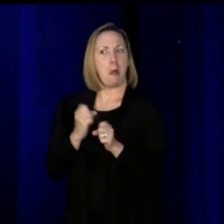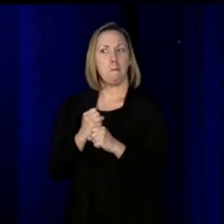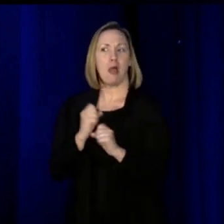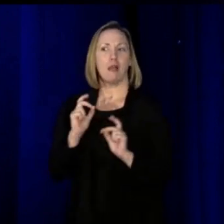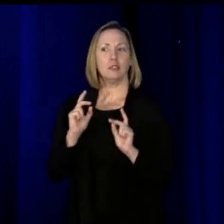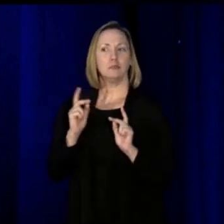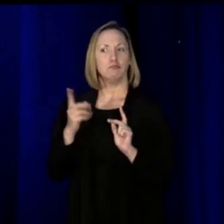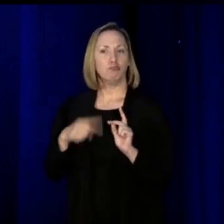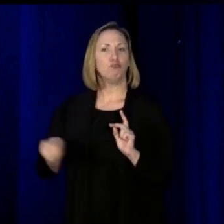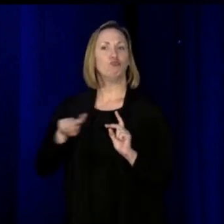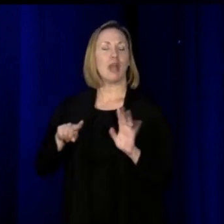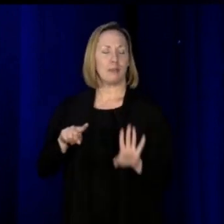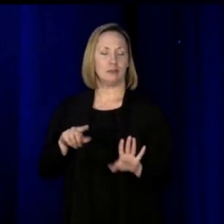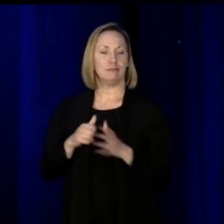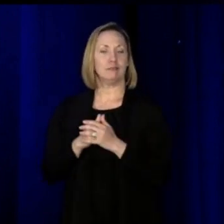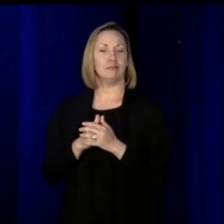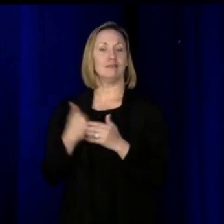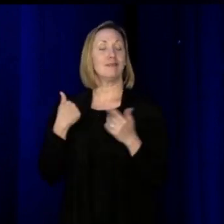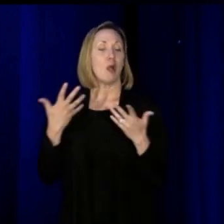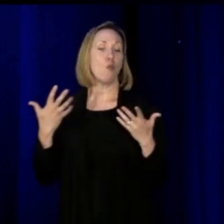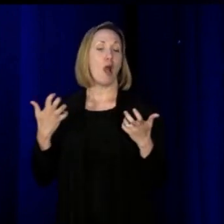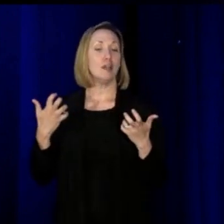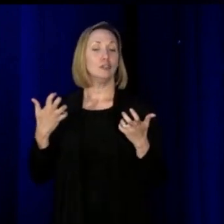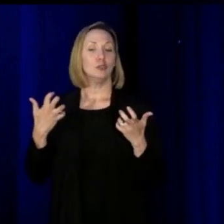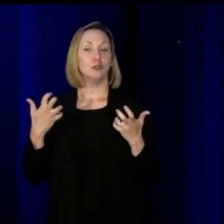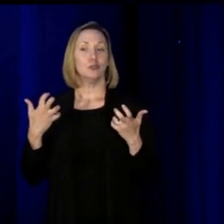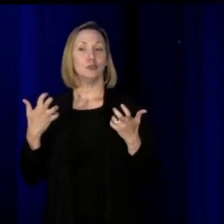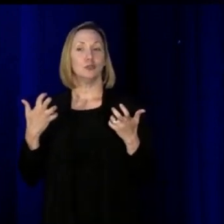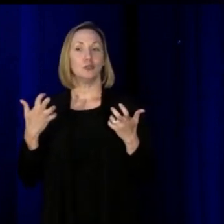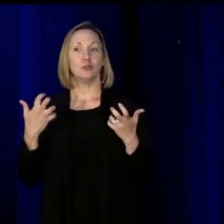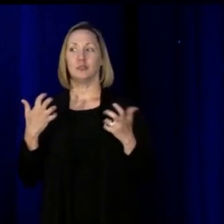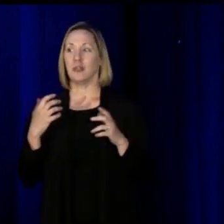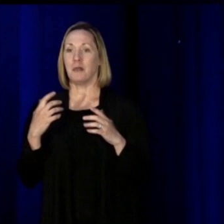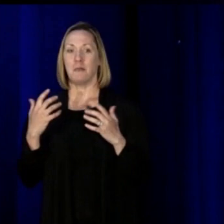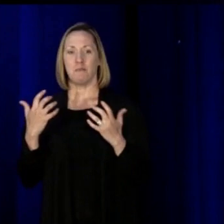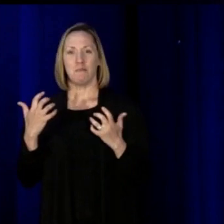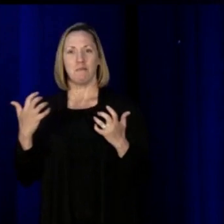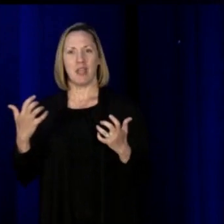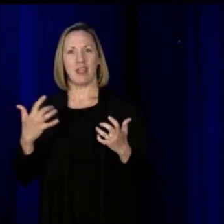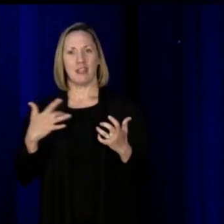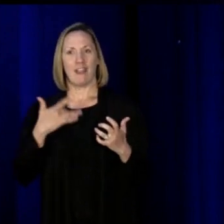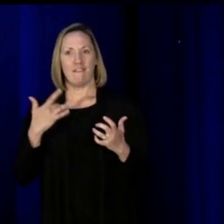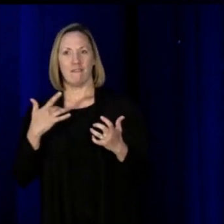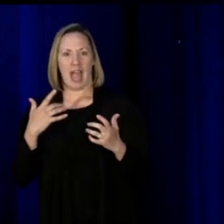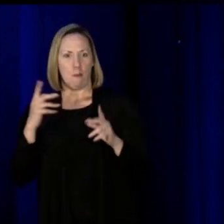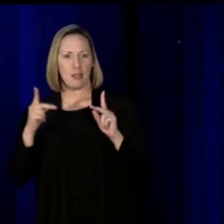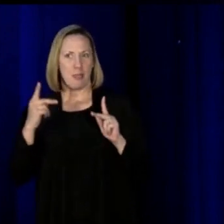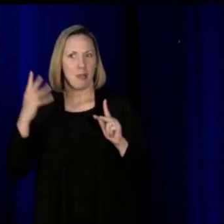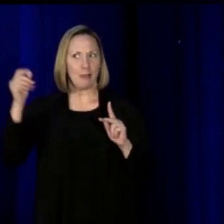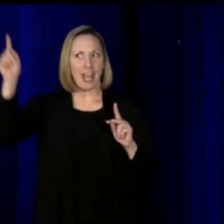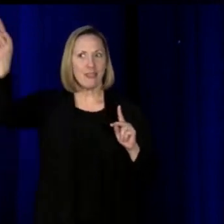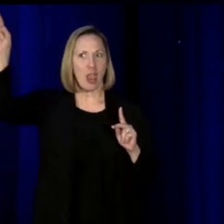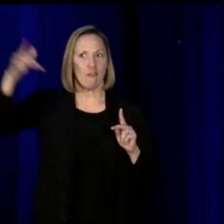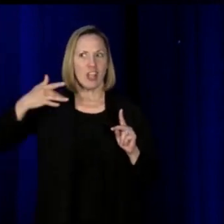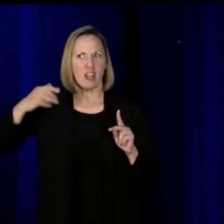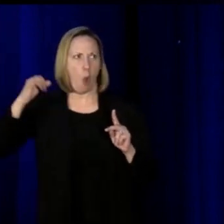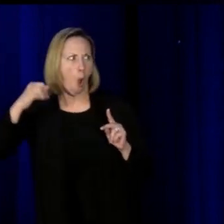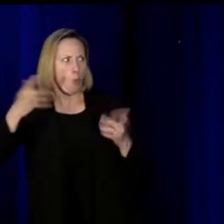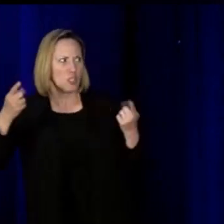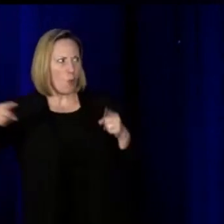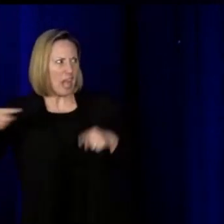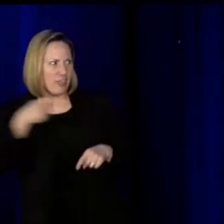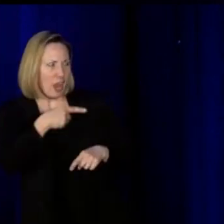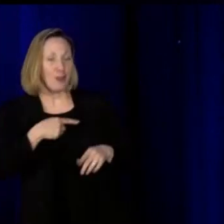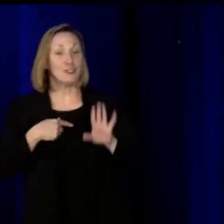people. I want to make the people that is outside feel that they are missing something big. So, what